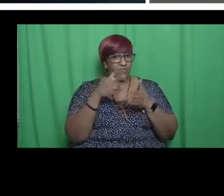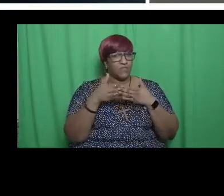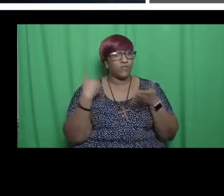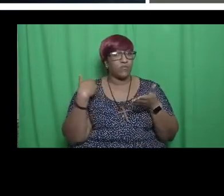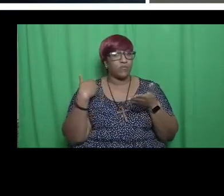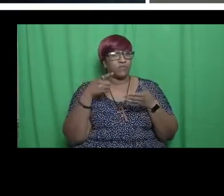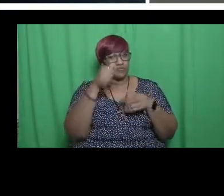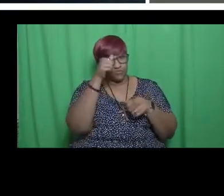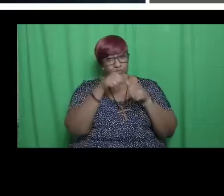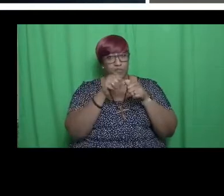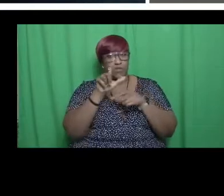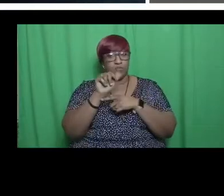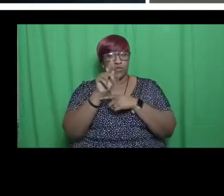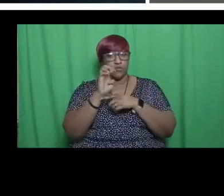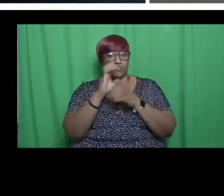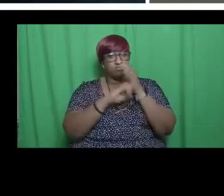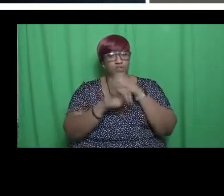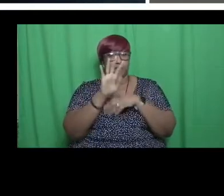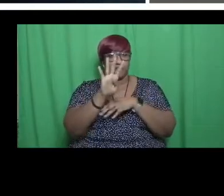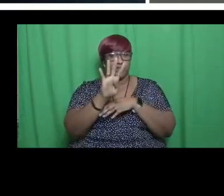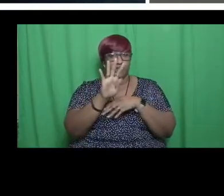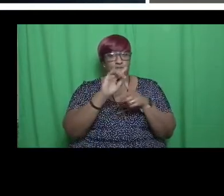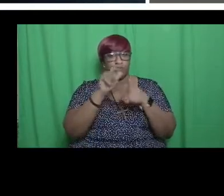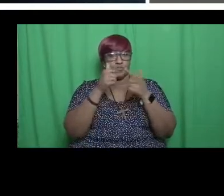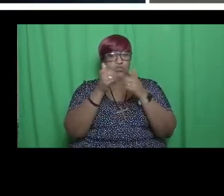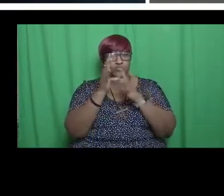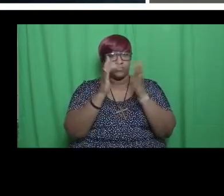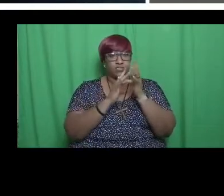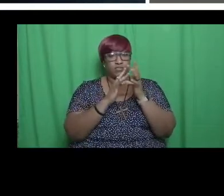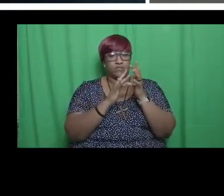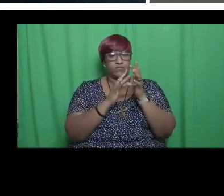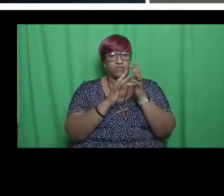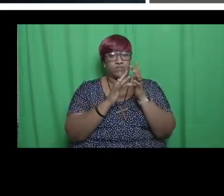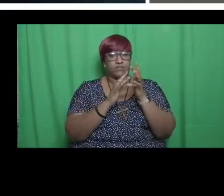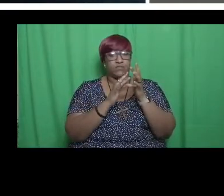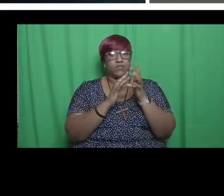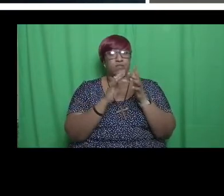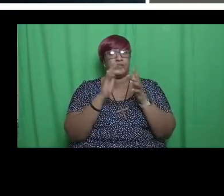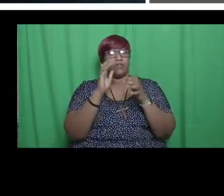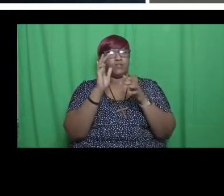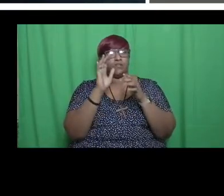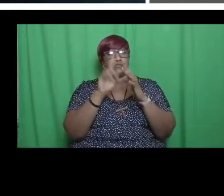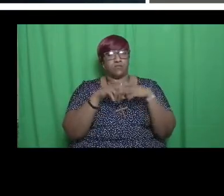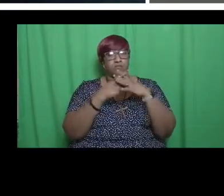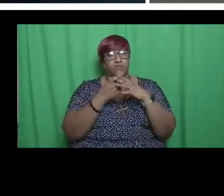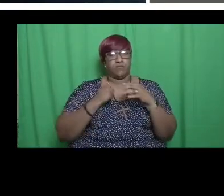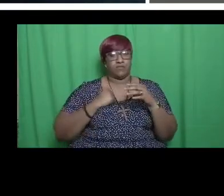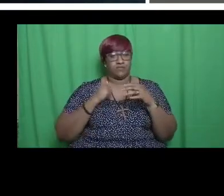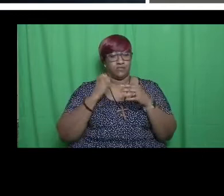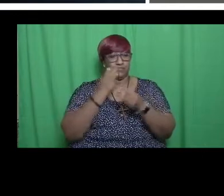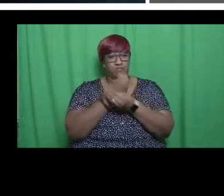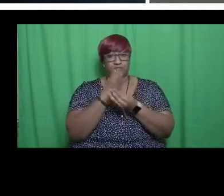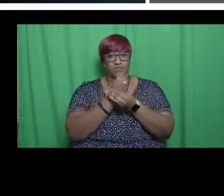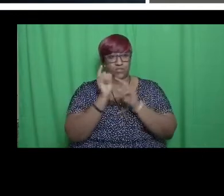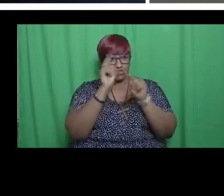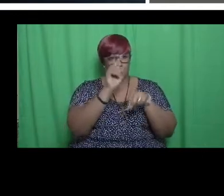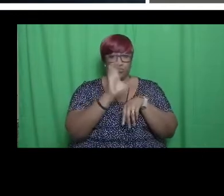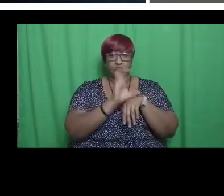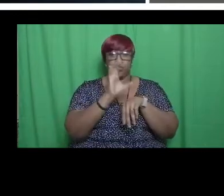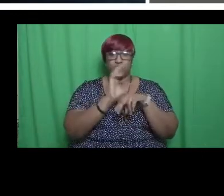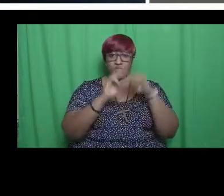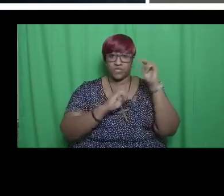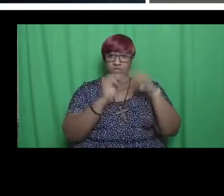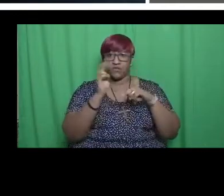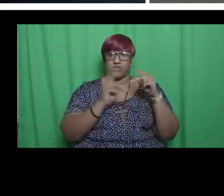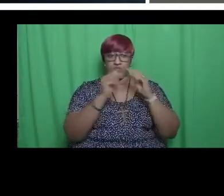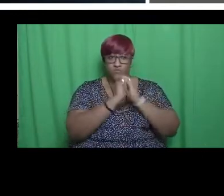If you remember in Luke chapter 4, when Jesus, 3 years earlier, when Jesus had began his ministry, he went to the synagogue. And the synagogue